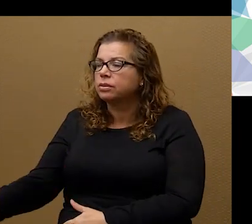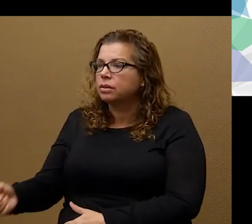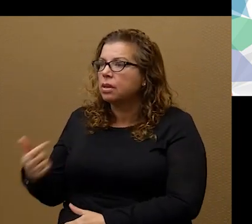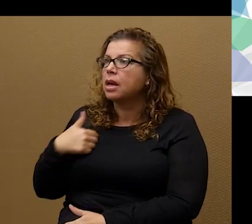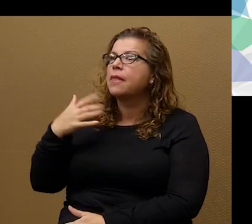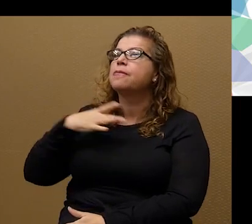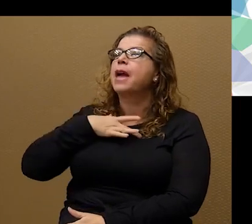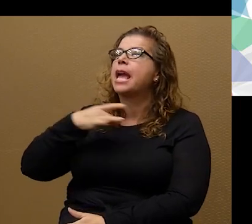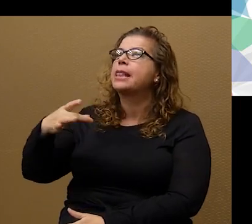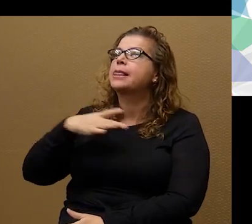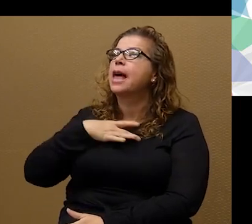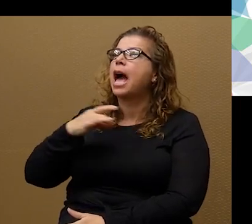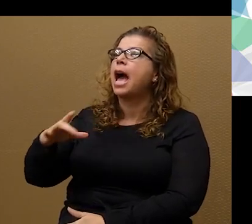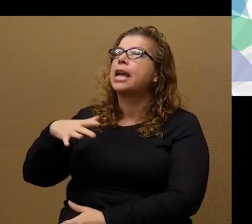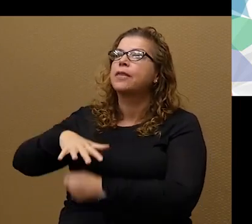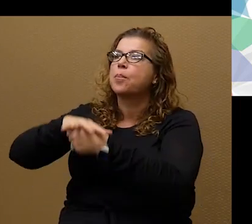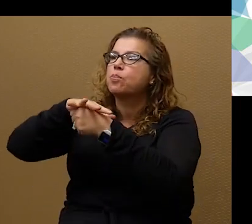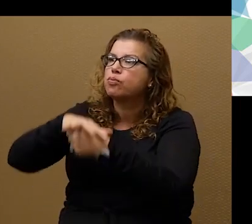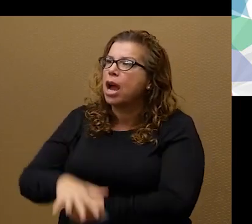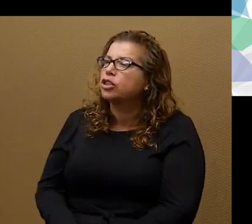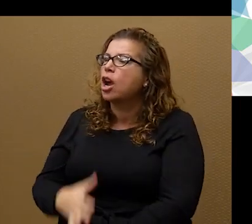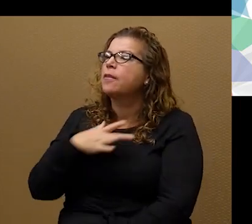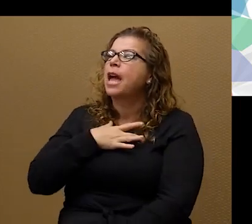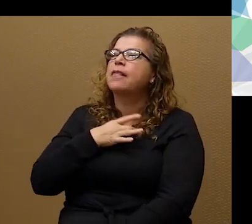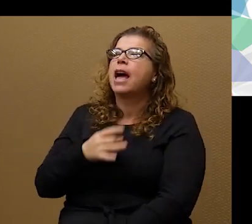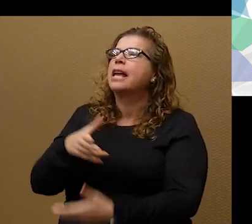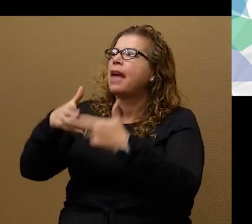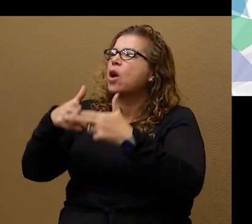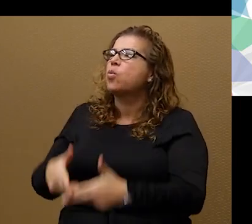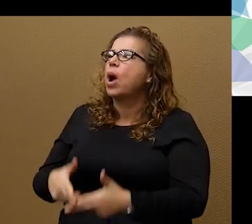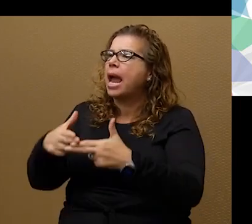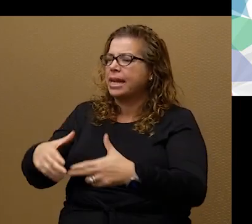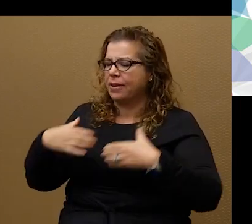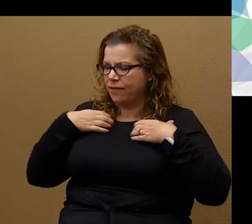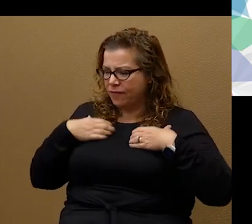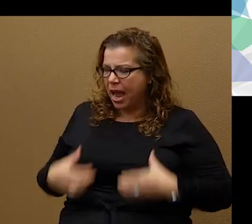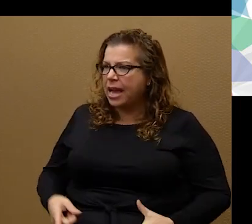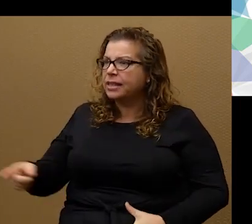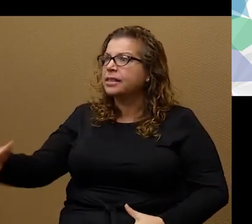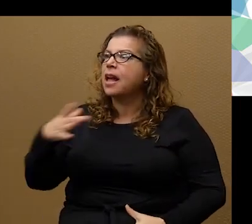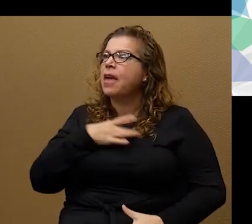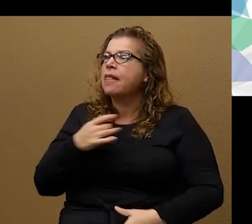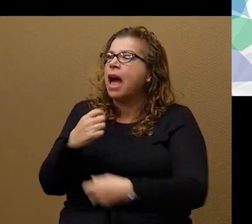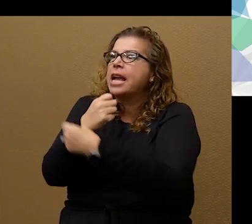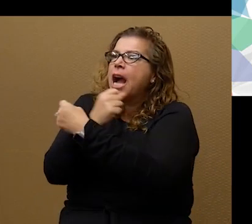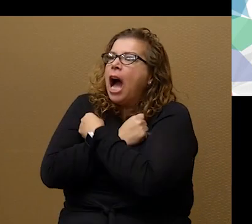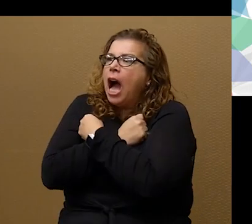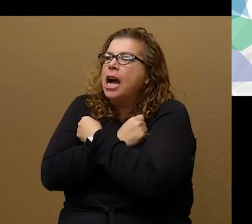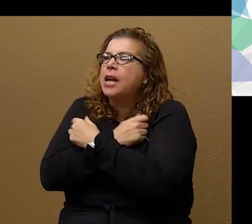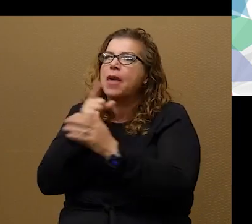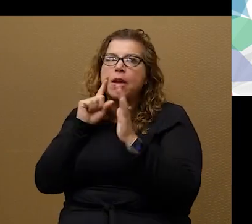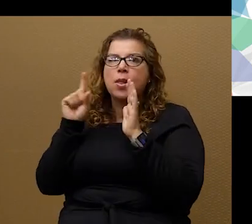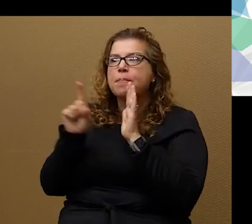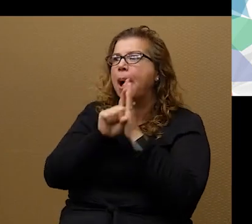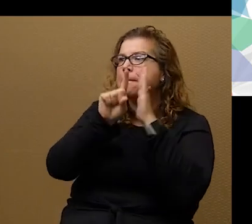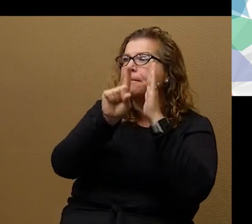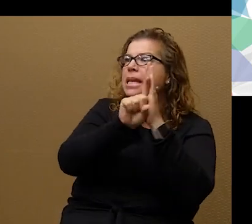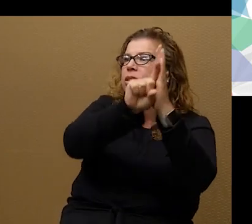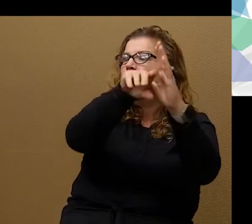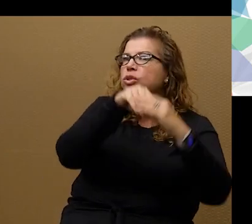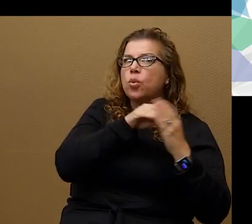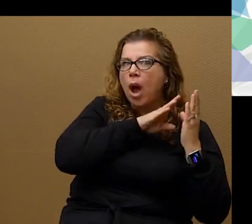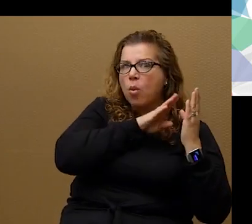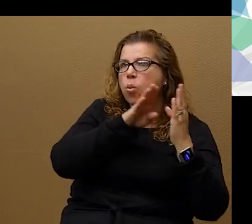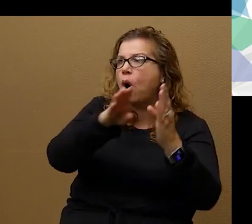pressure, those weighted vests, they like to be hugged. They're seeking, they bump off of walls, they bump into friends,